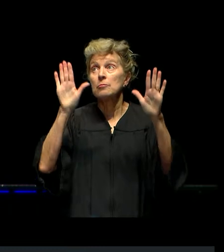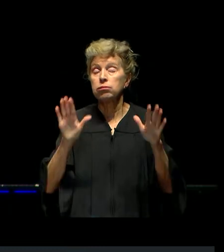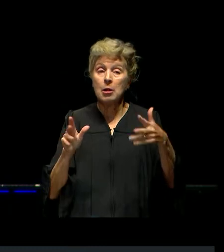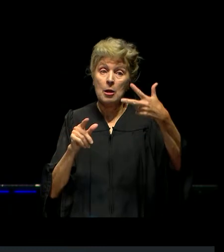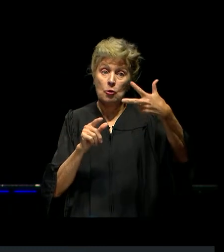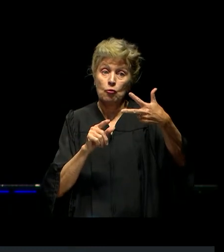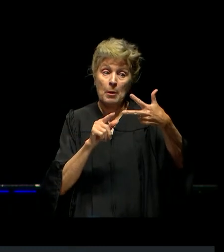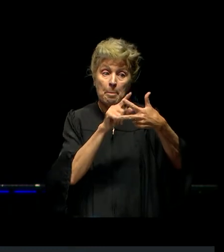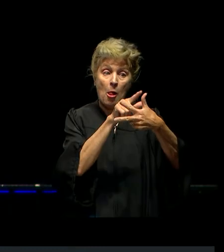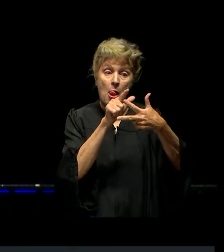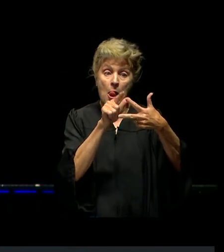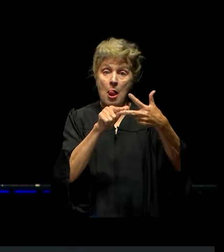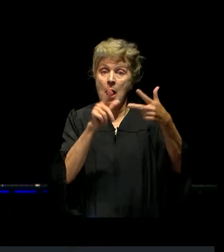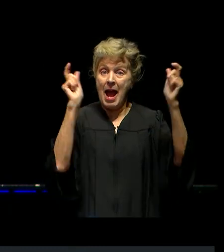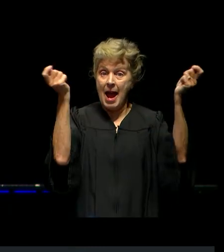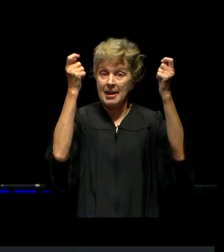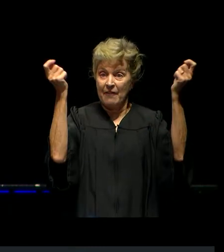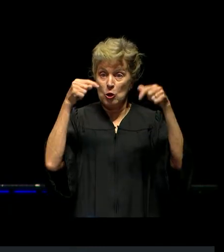triple anniversary this year,